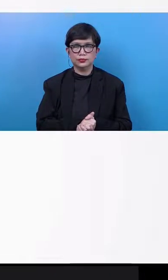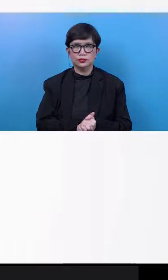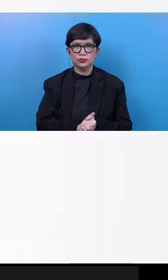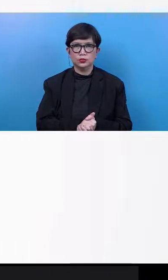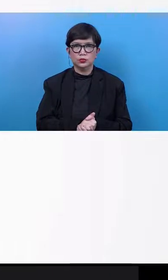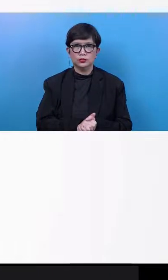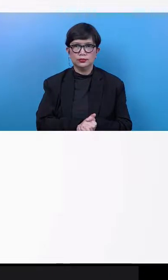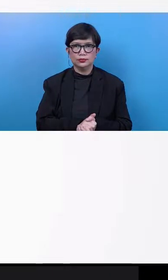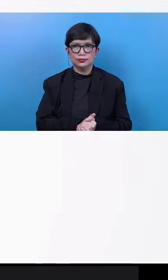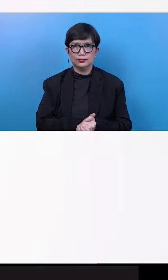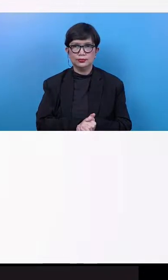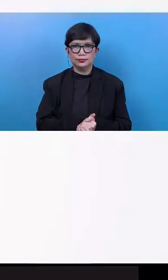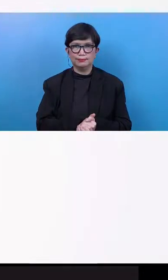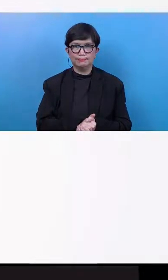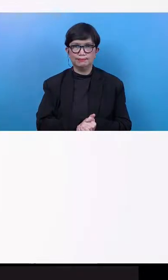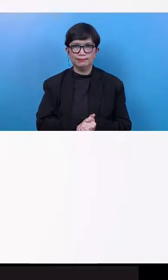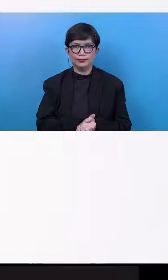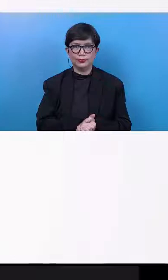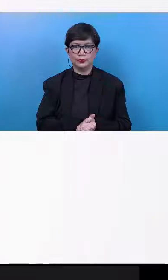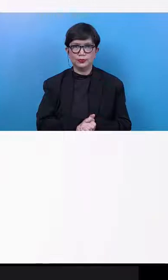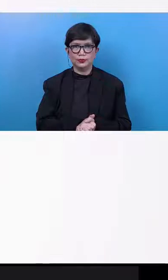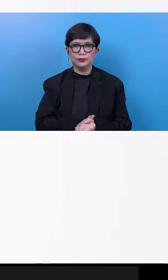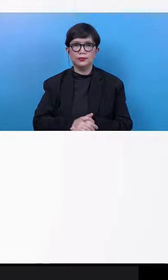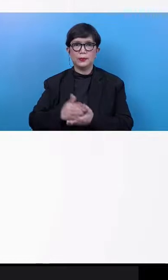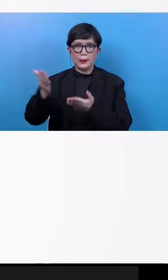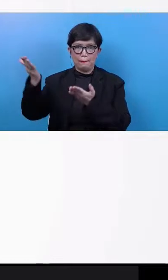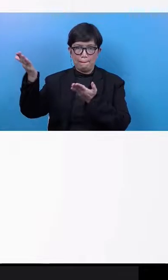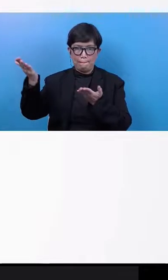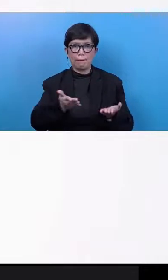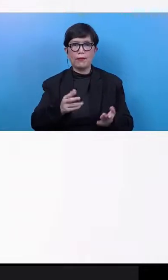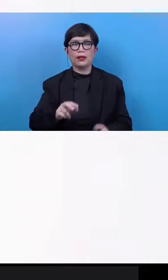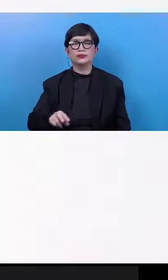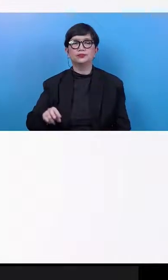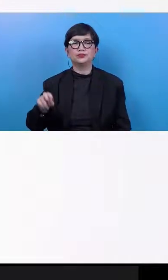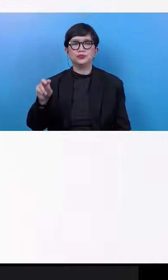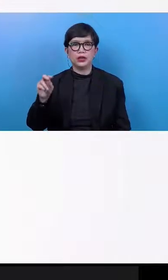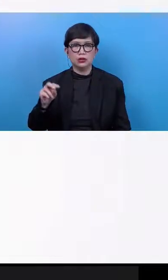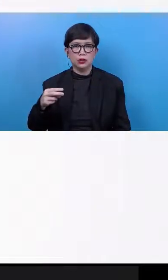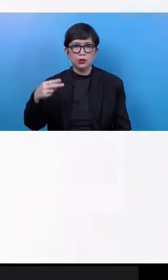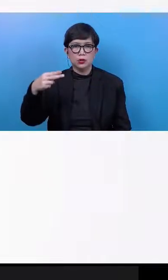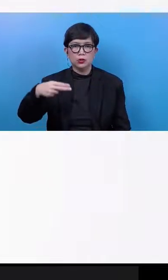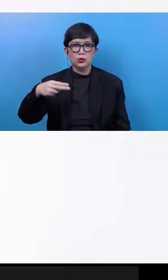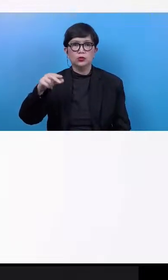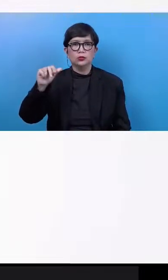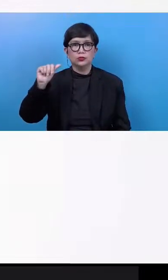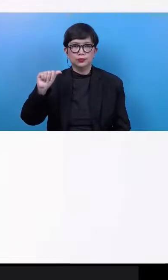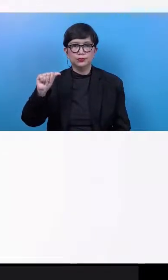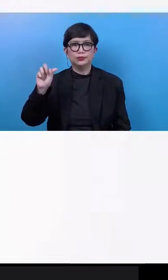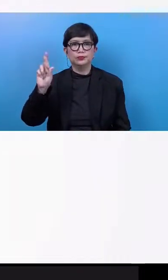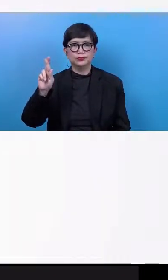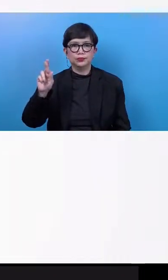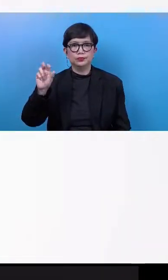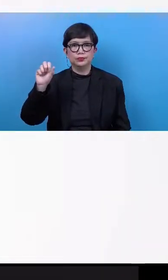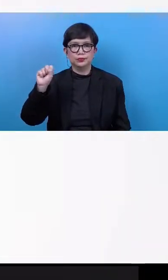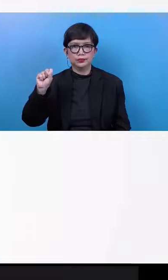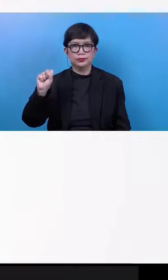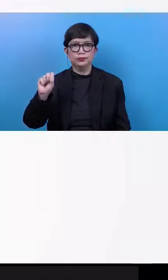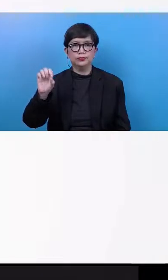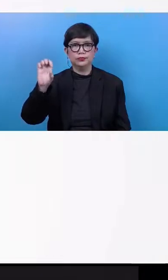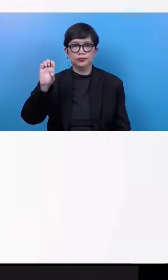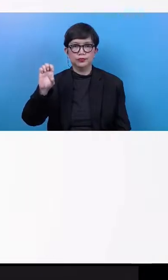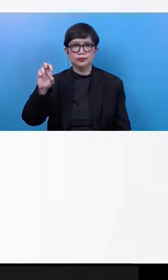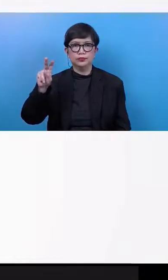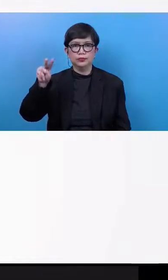the dais. Harsan Nyambe is the director from the AUC, African